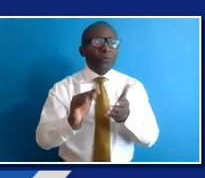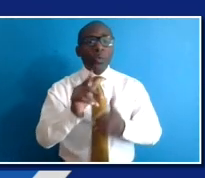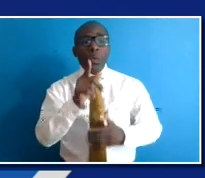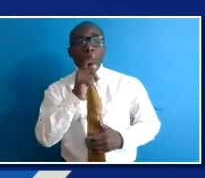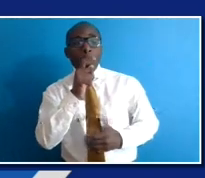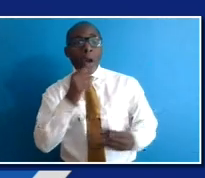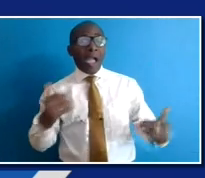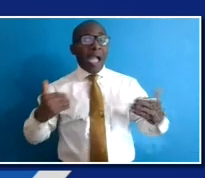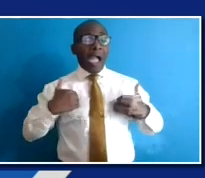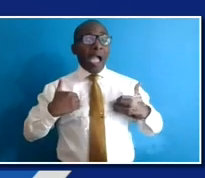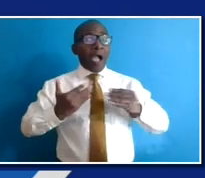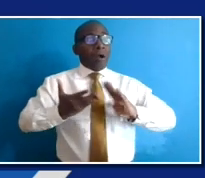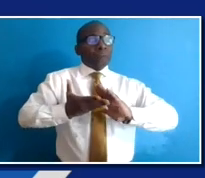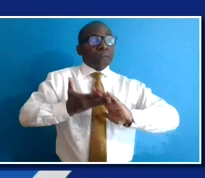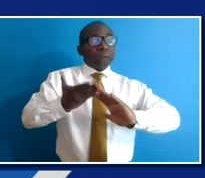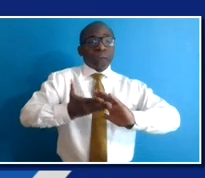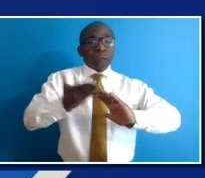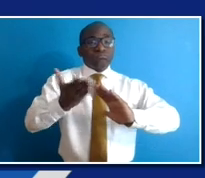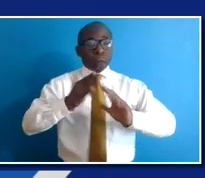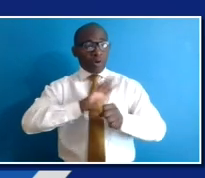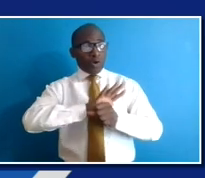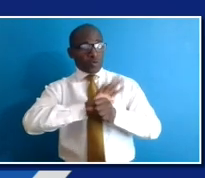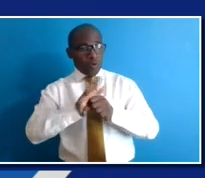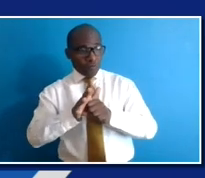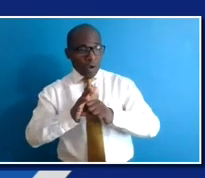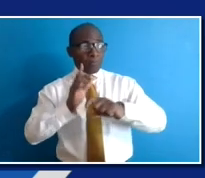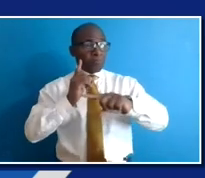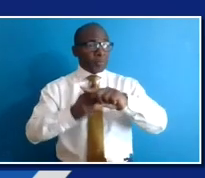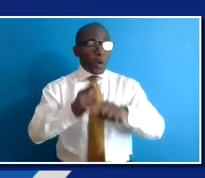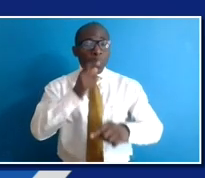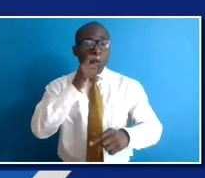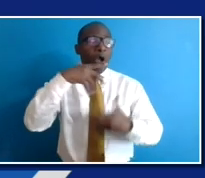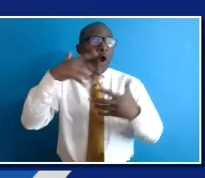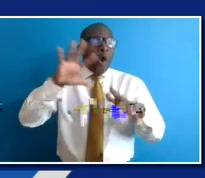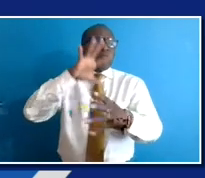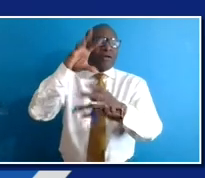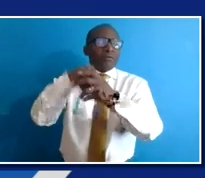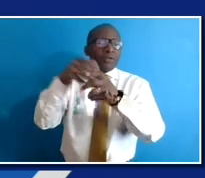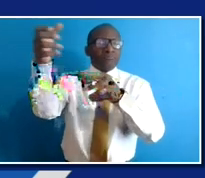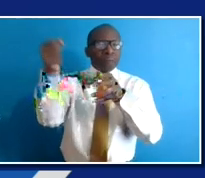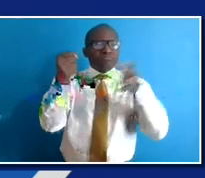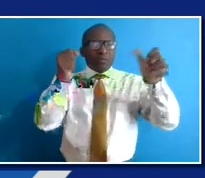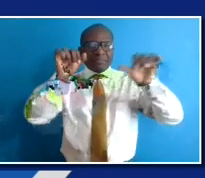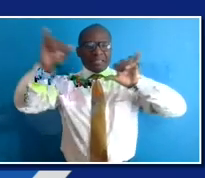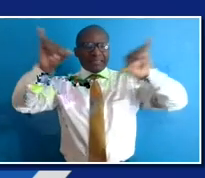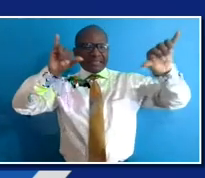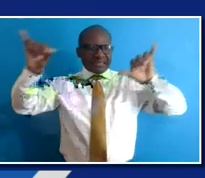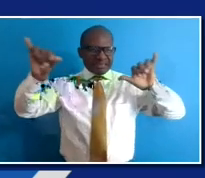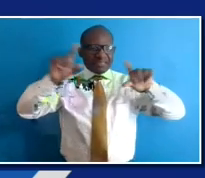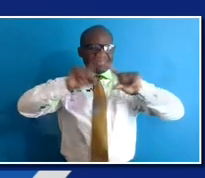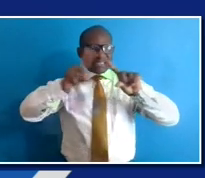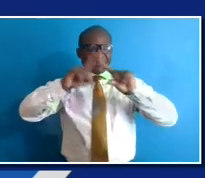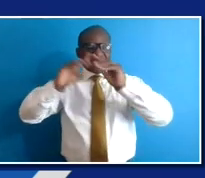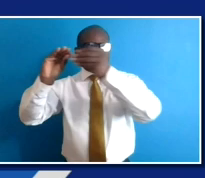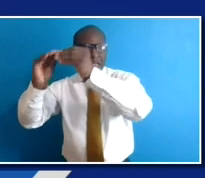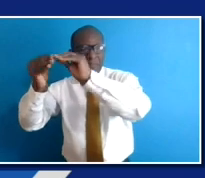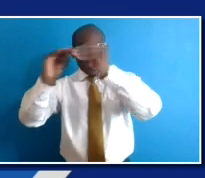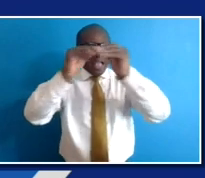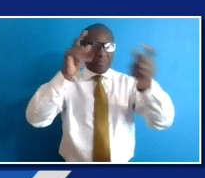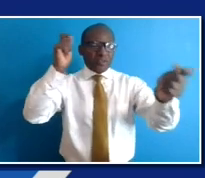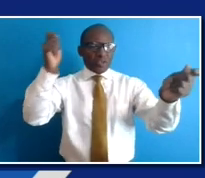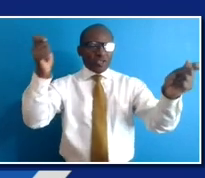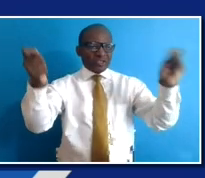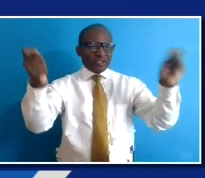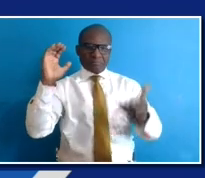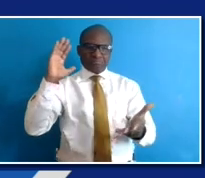for COVID at all of the various hospitals combined. As it stands now, the numbers now show that our number of active cases have dropped by 50 cases